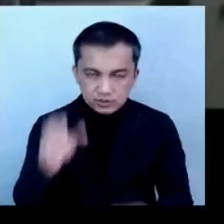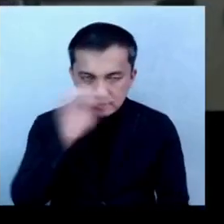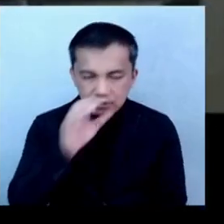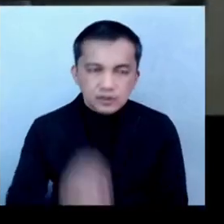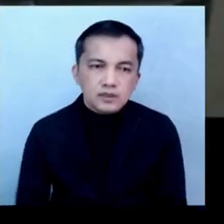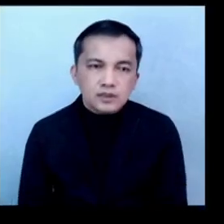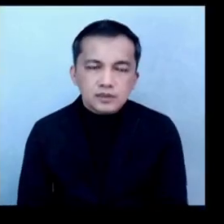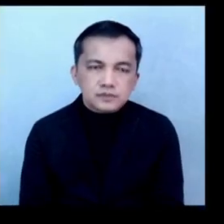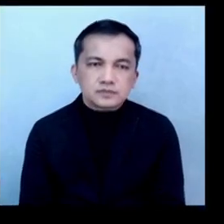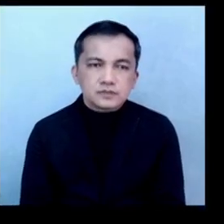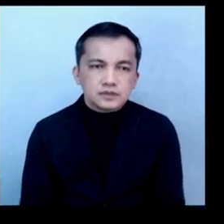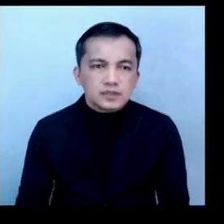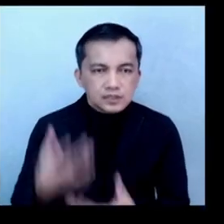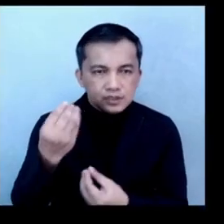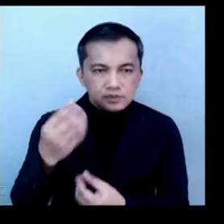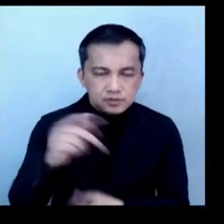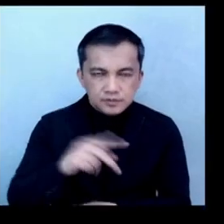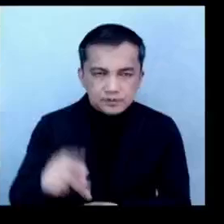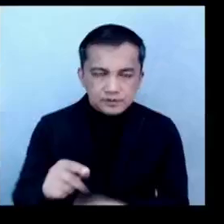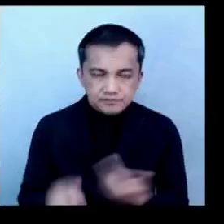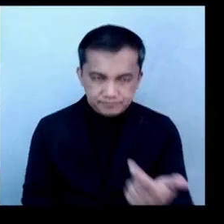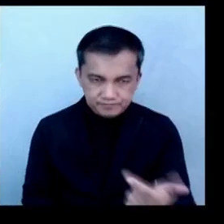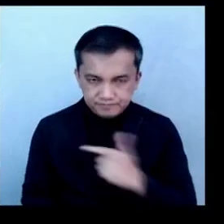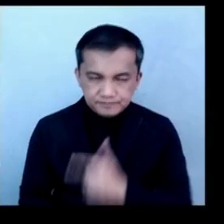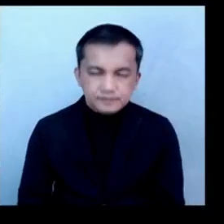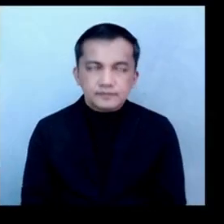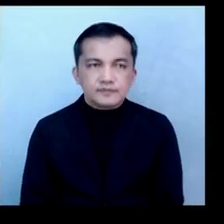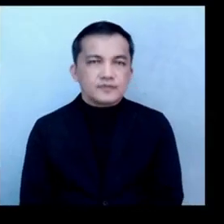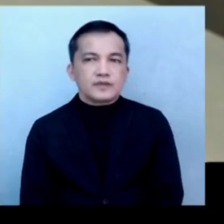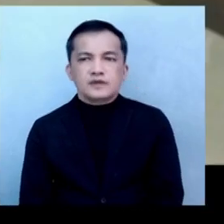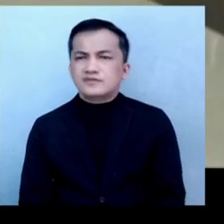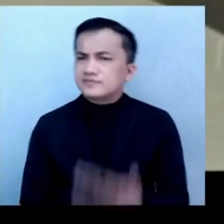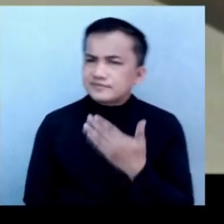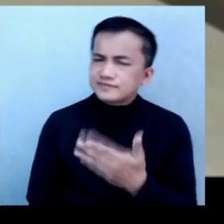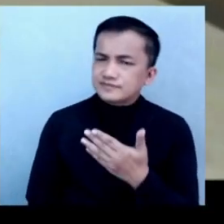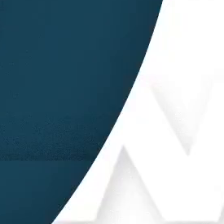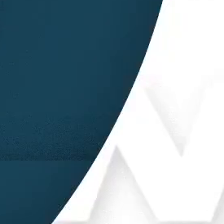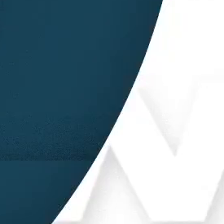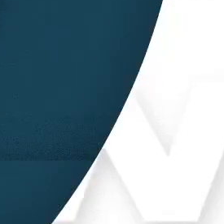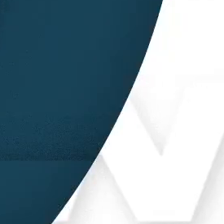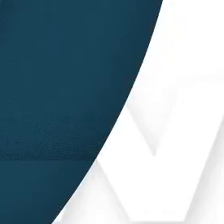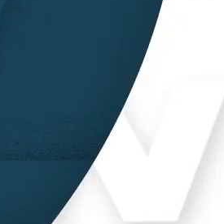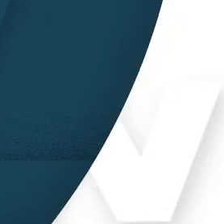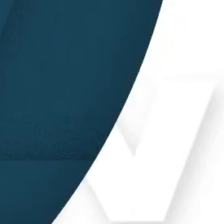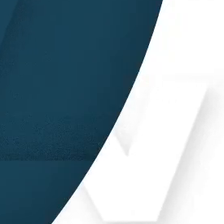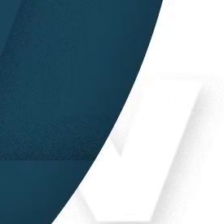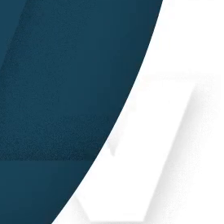the latest here in Pampanga. Back to you, Stanley. All right. Thank you so much, Gracie Rutao.